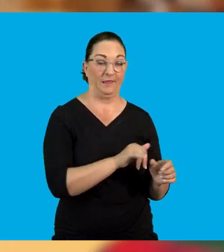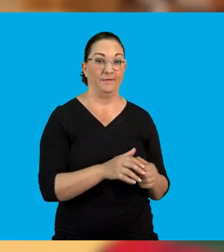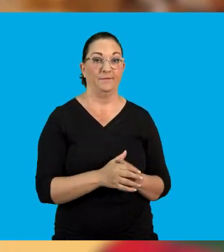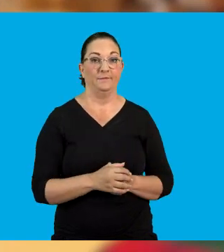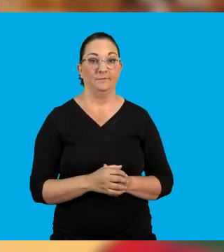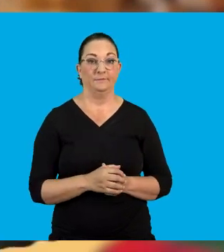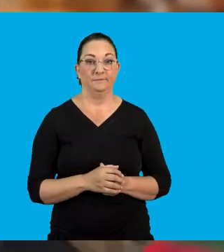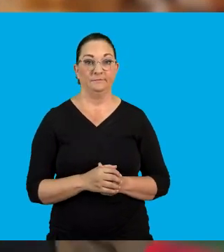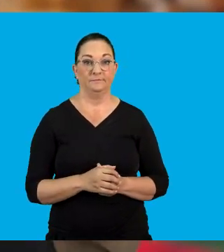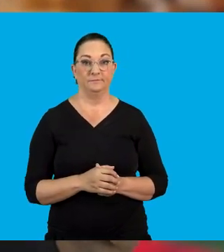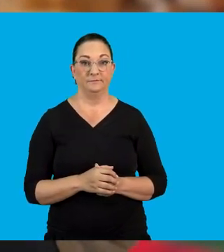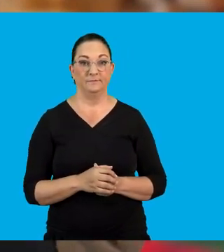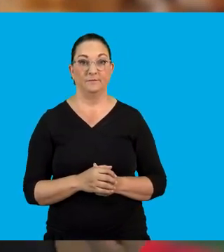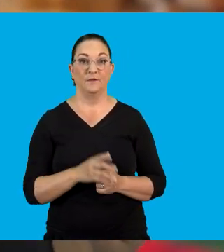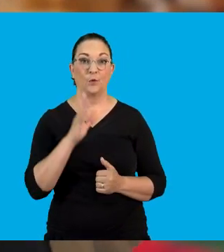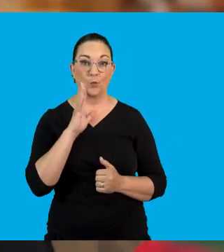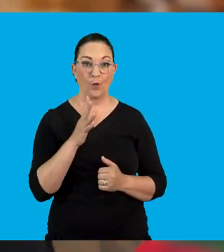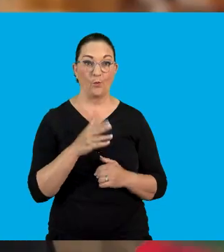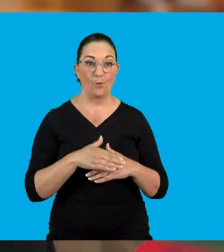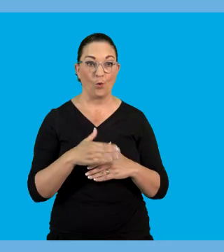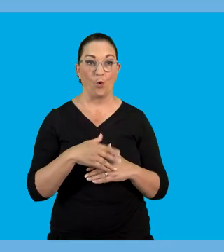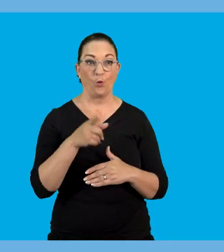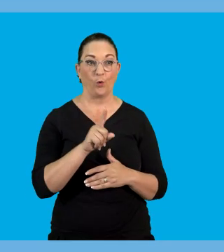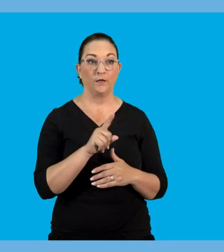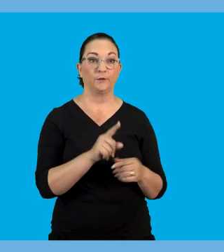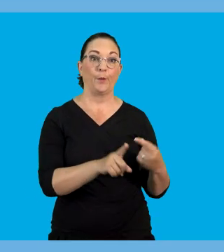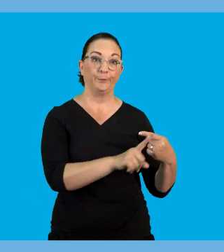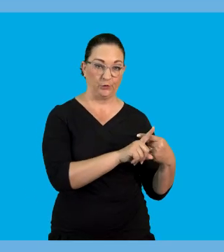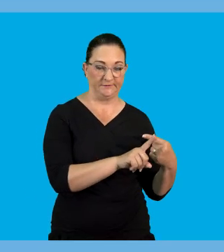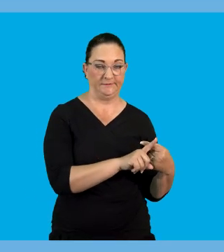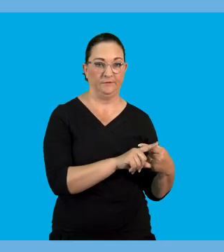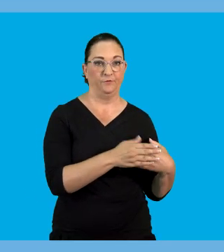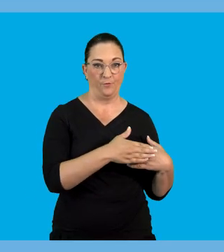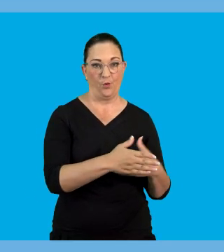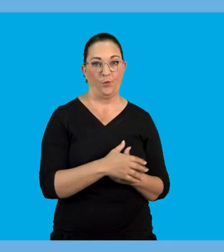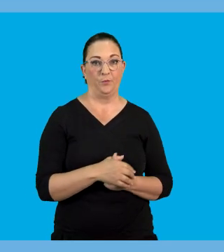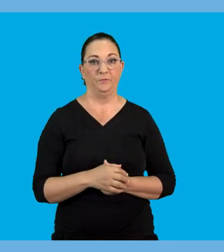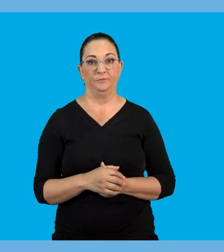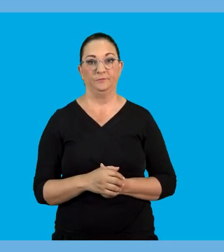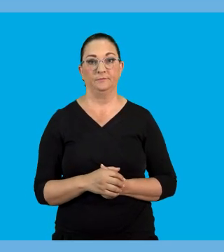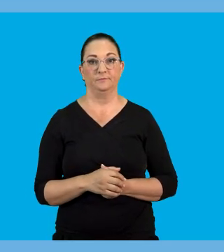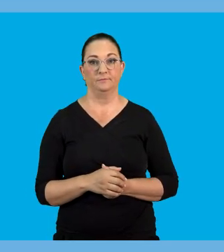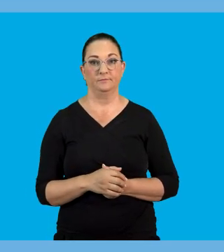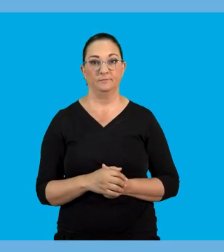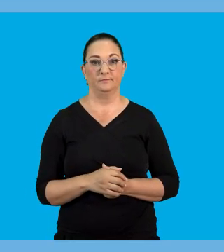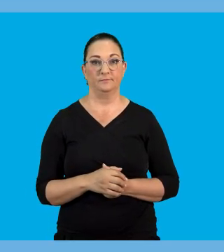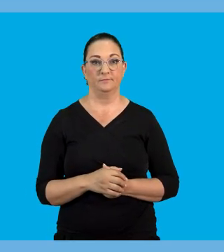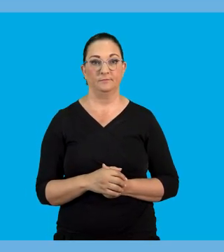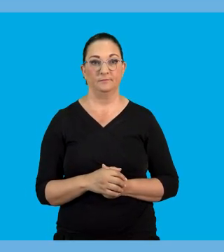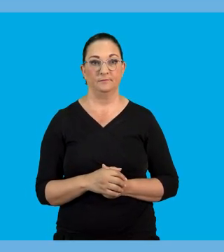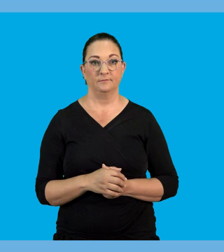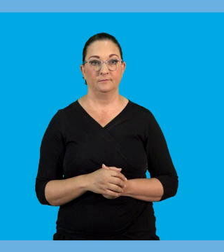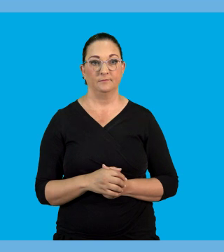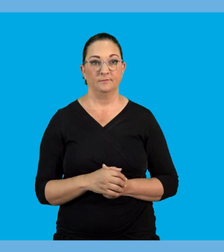what does it mean? The object will have more positive than negative charges. So does